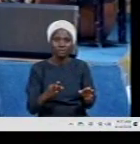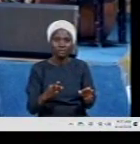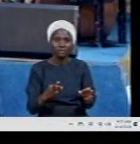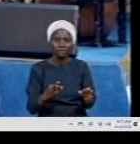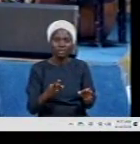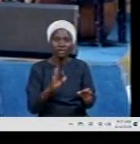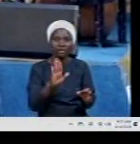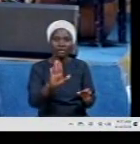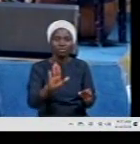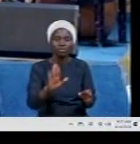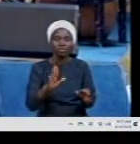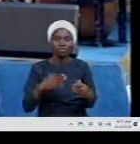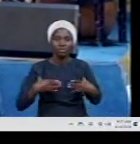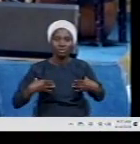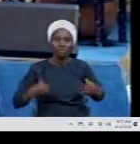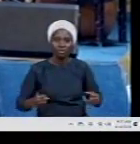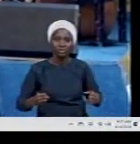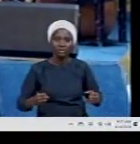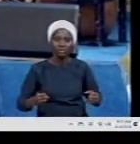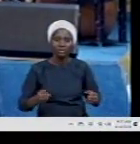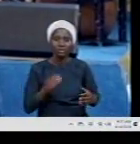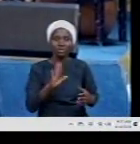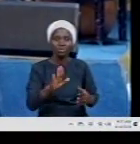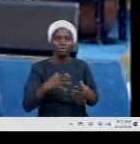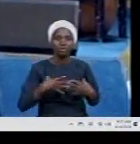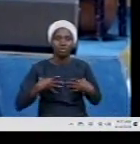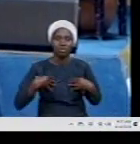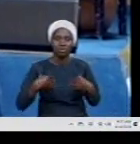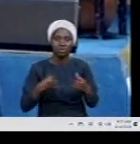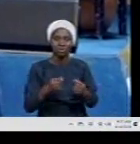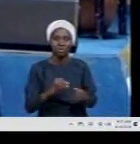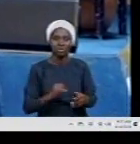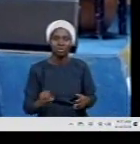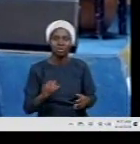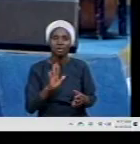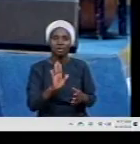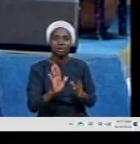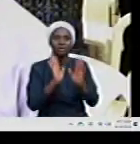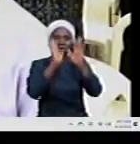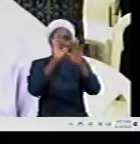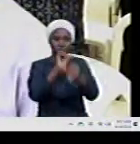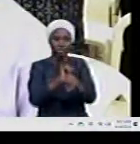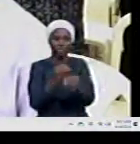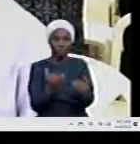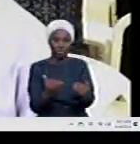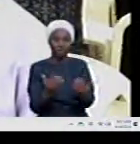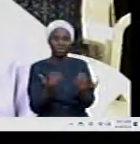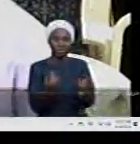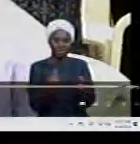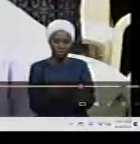Your freedom, your recovery, your healing, your miracle has now come.